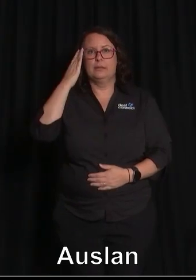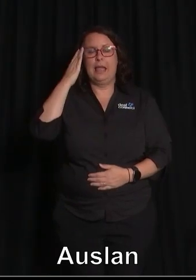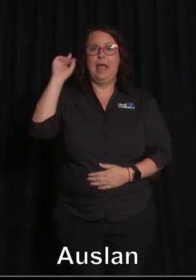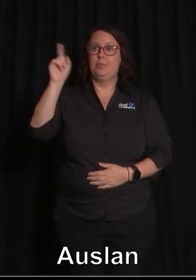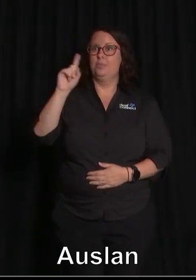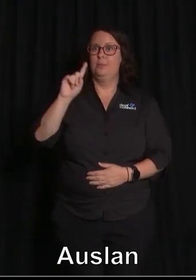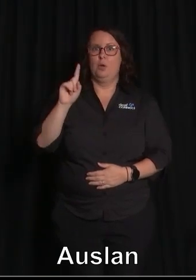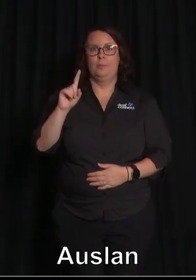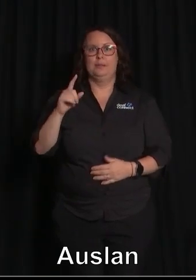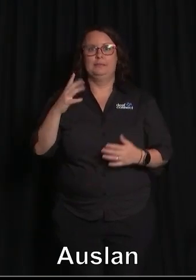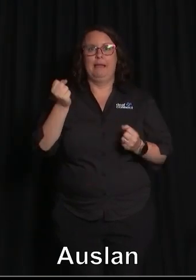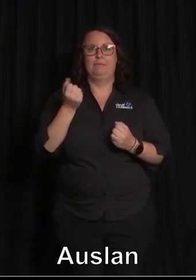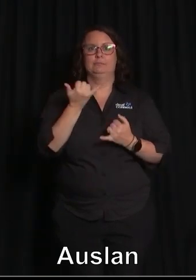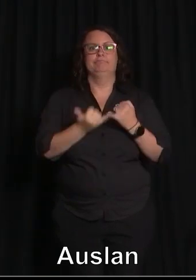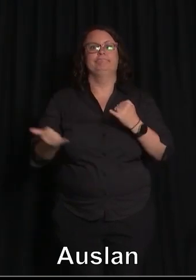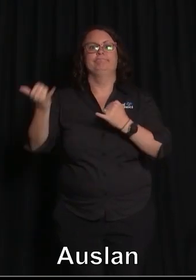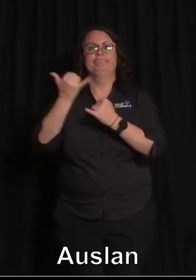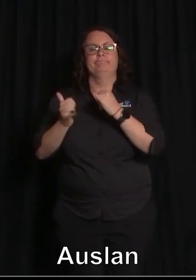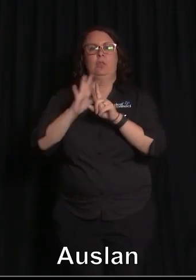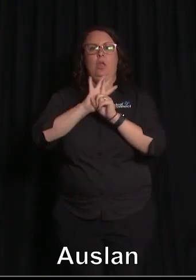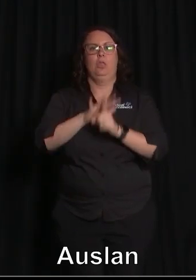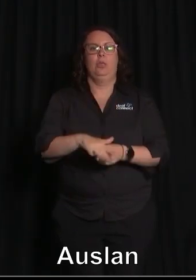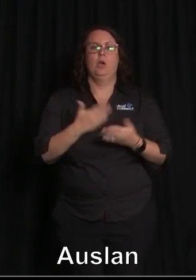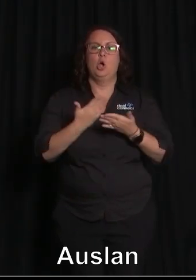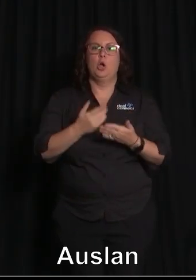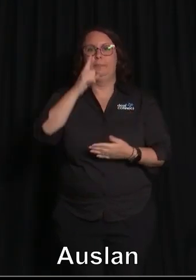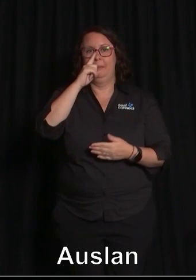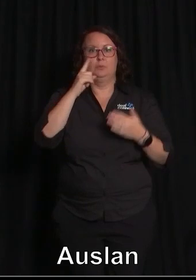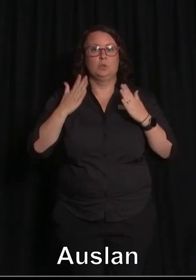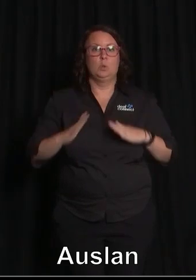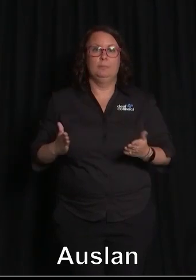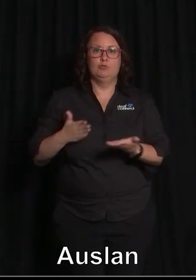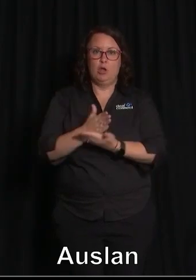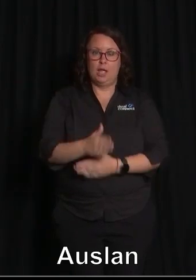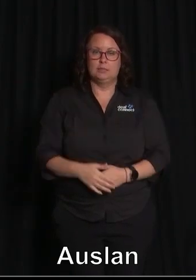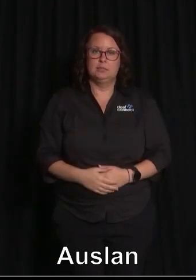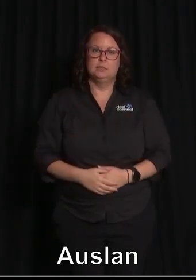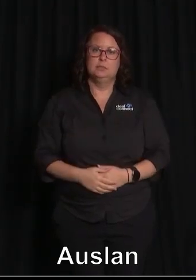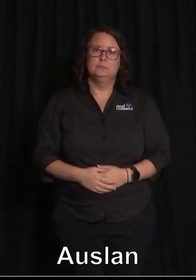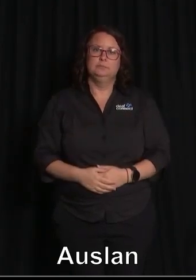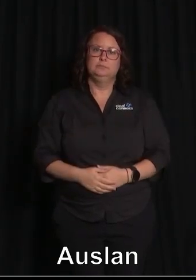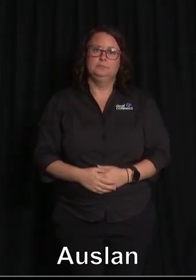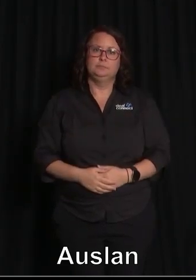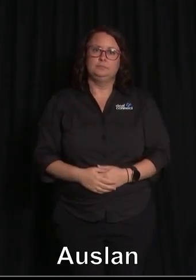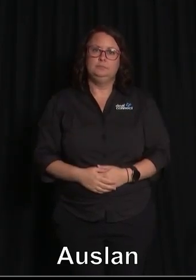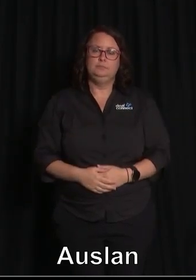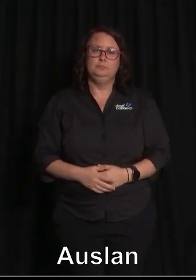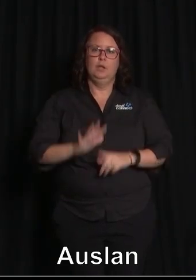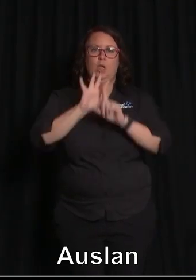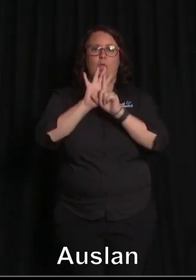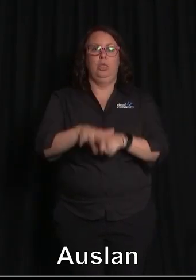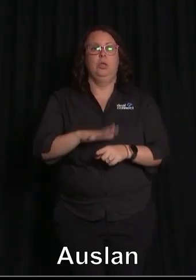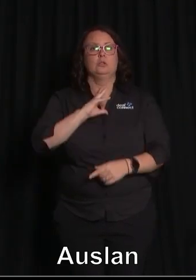globally of rising anti-human rights ideologies, anti-trans